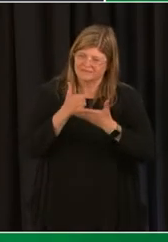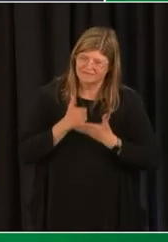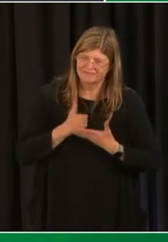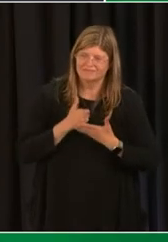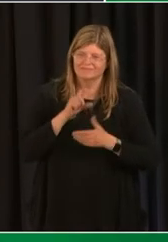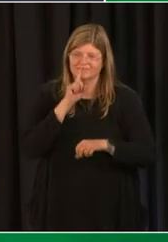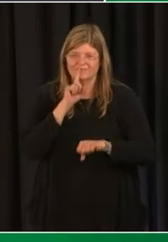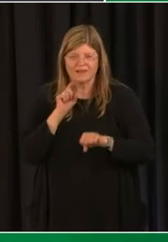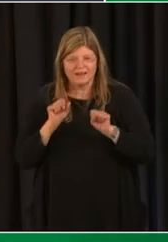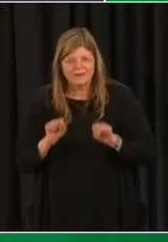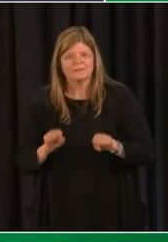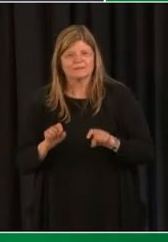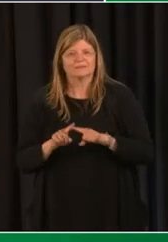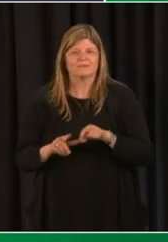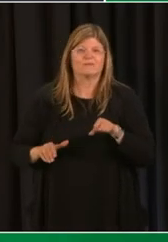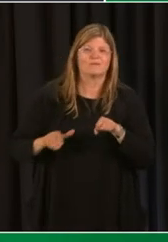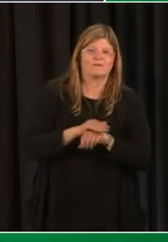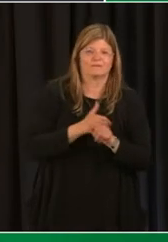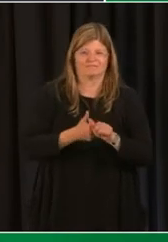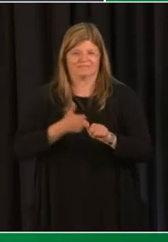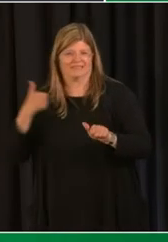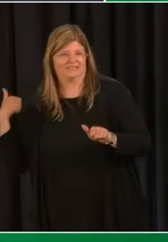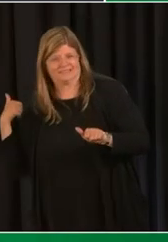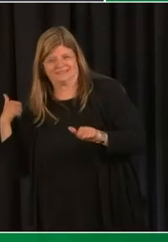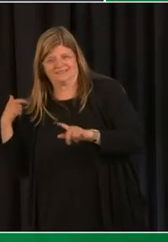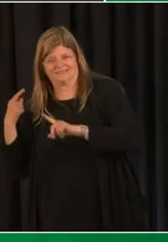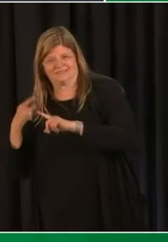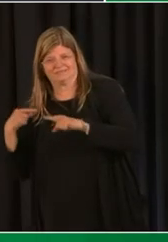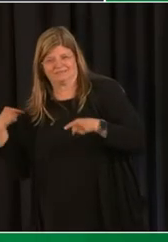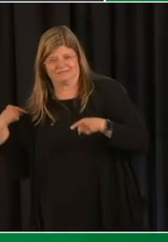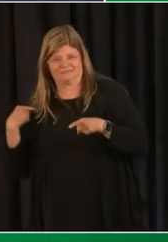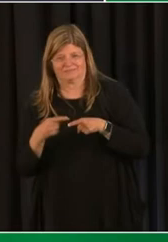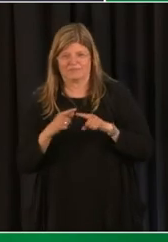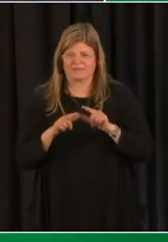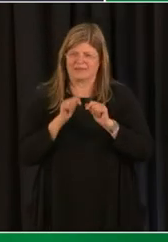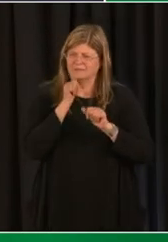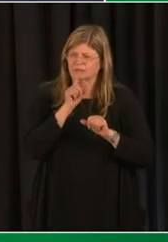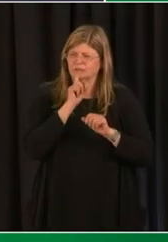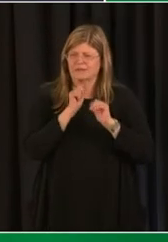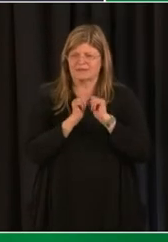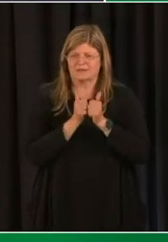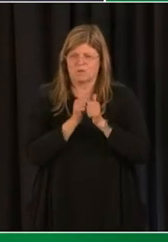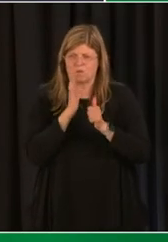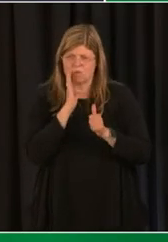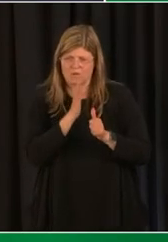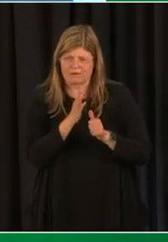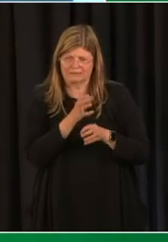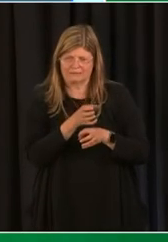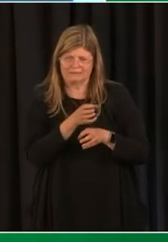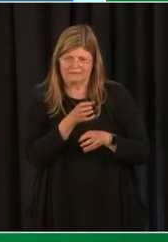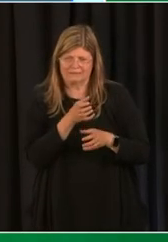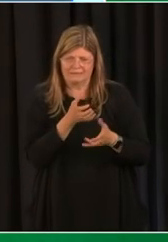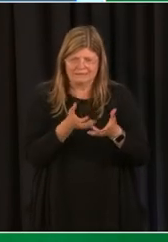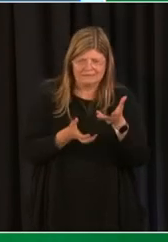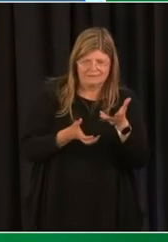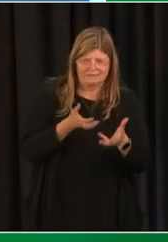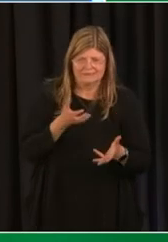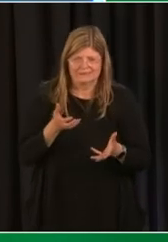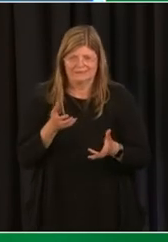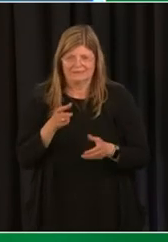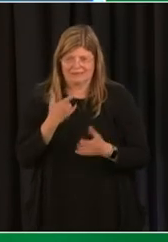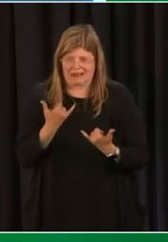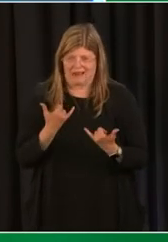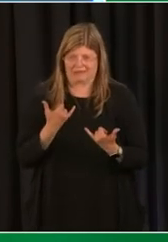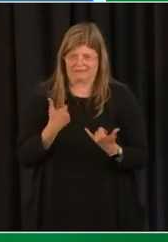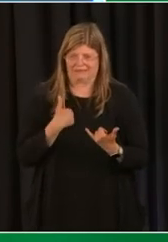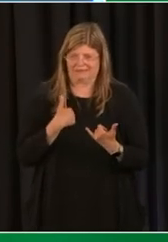of being able to cover back rent, which I wasn't sure exactly how I was going to be able to do that, considering my